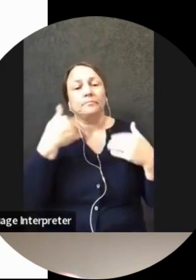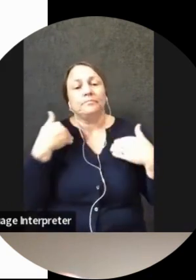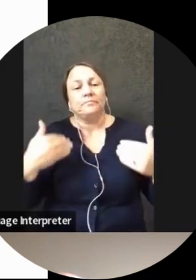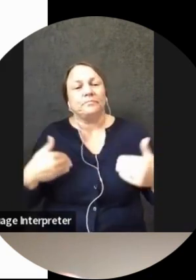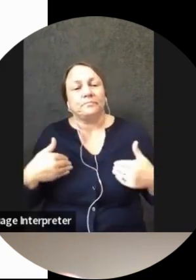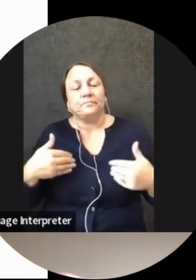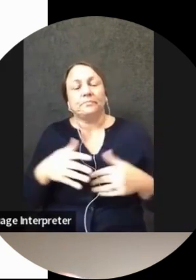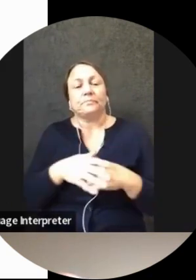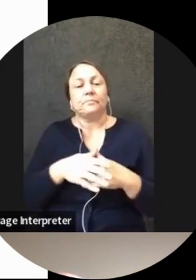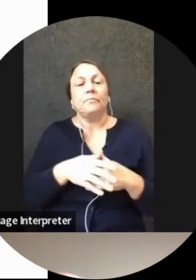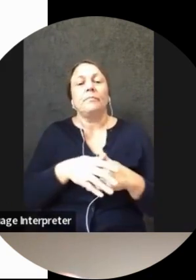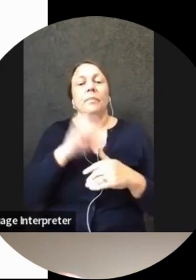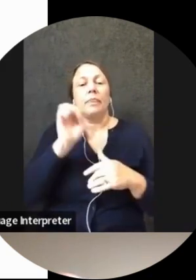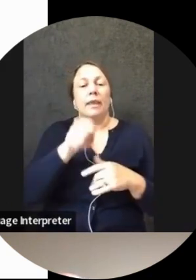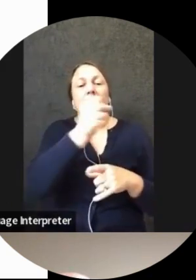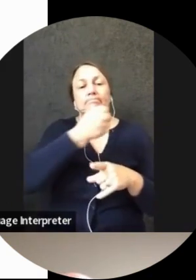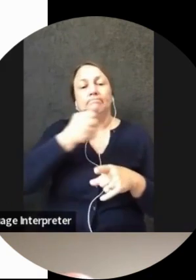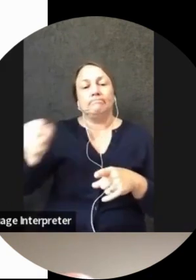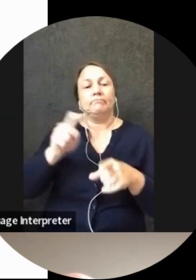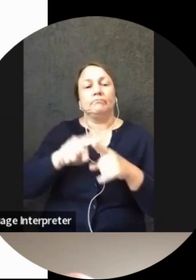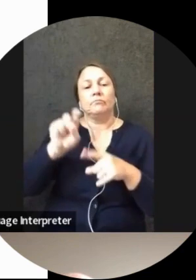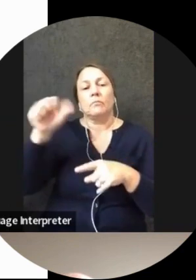45 days.